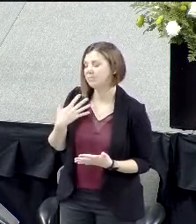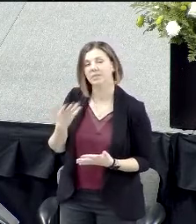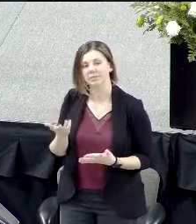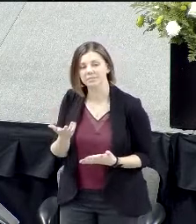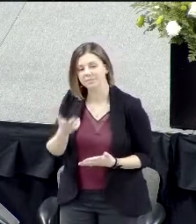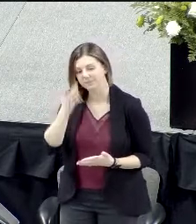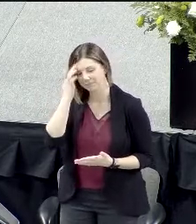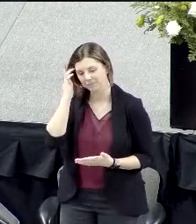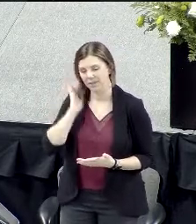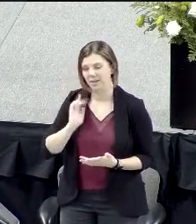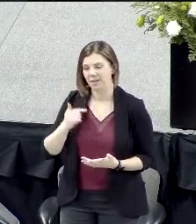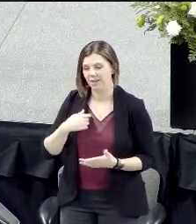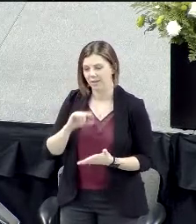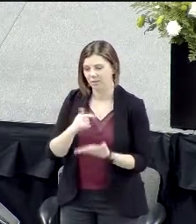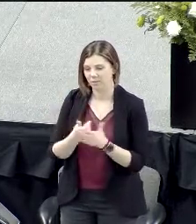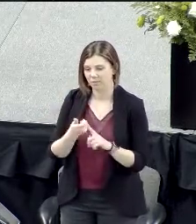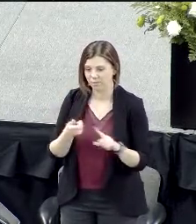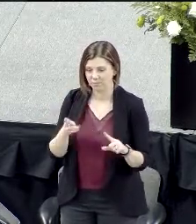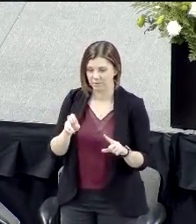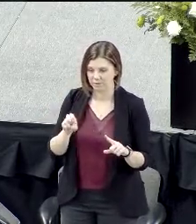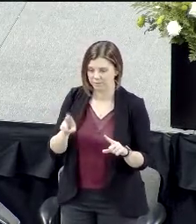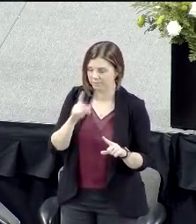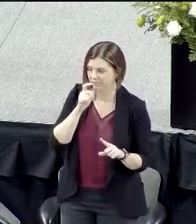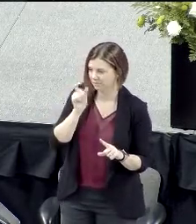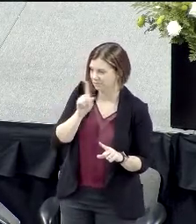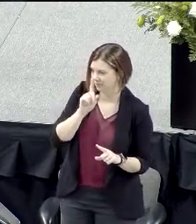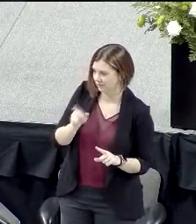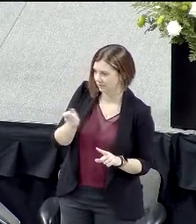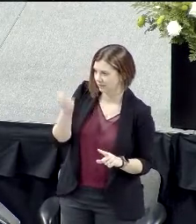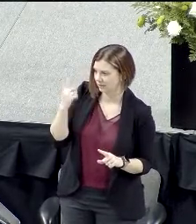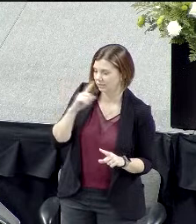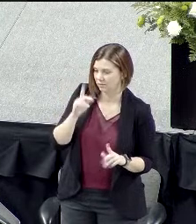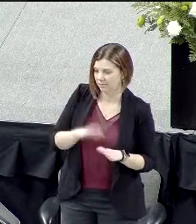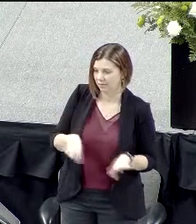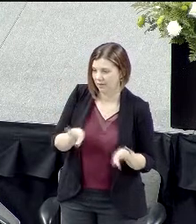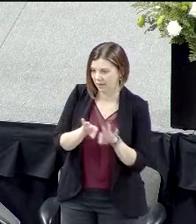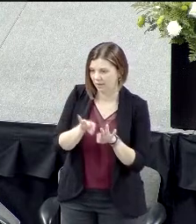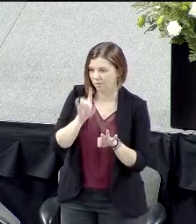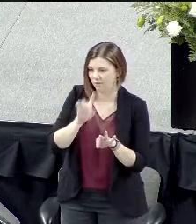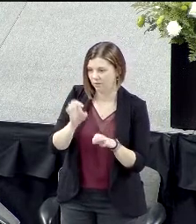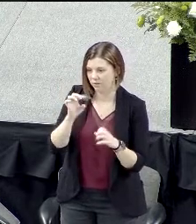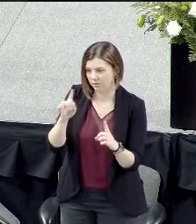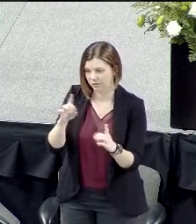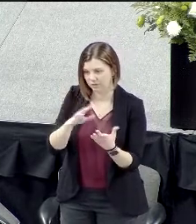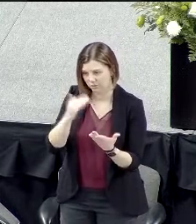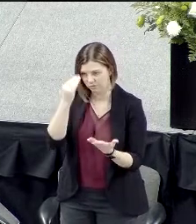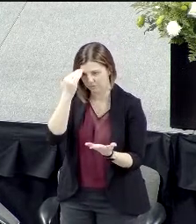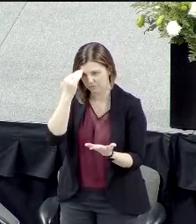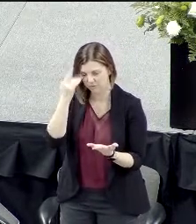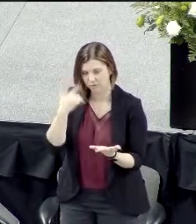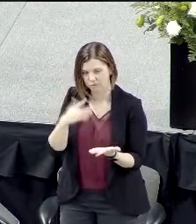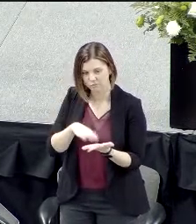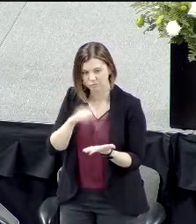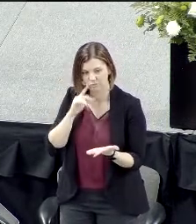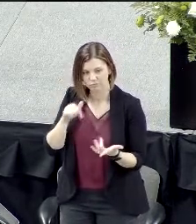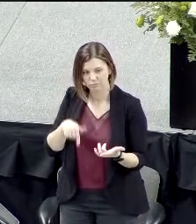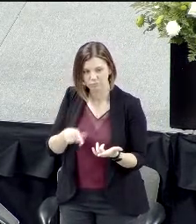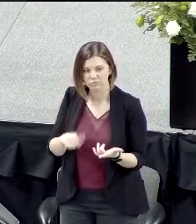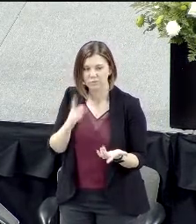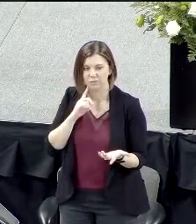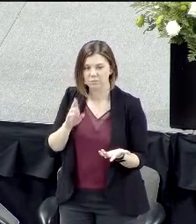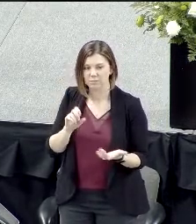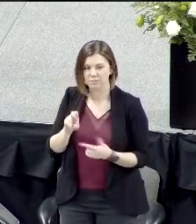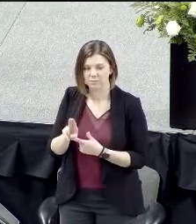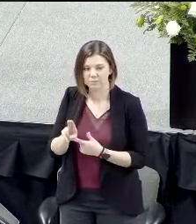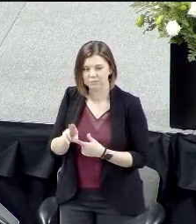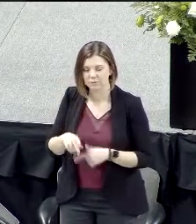Bemidji State, but I didn't completely understand the true value of the education and knowledge I gained at Bemidji State University.